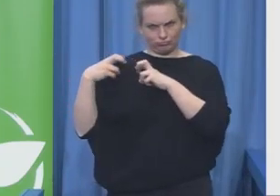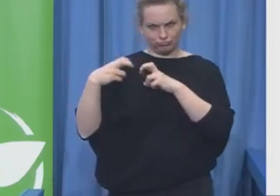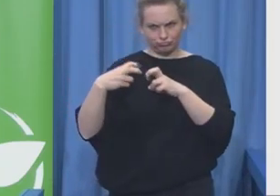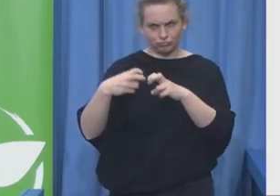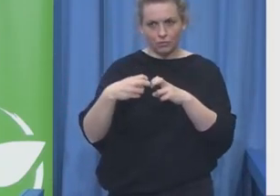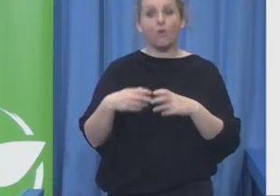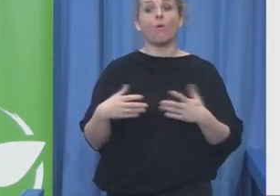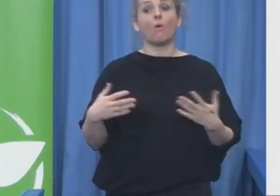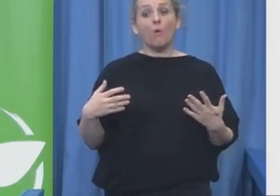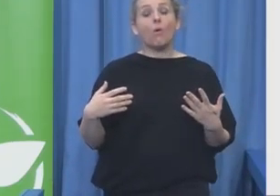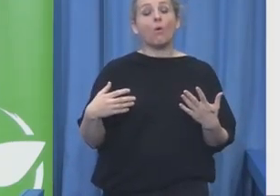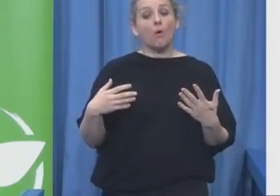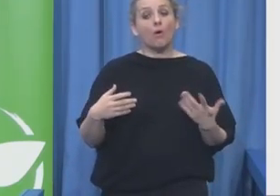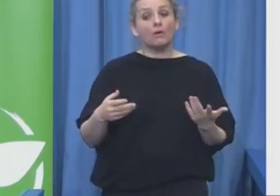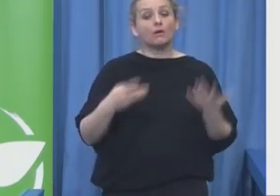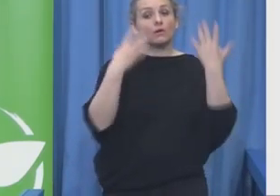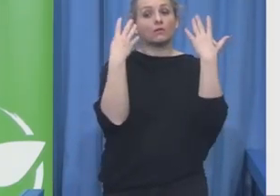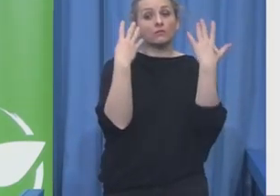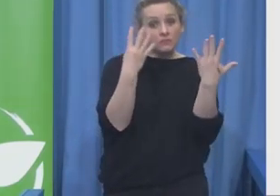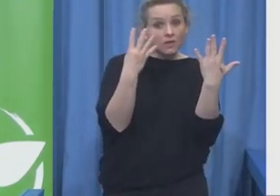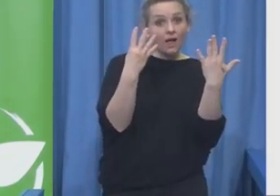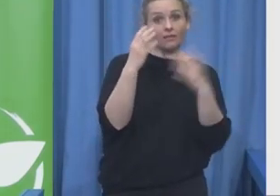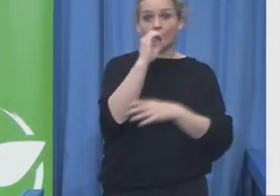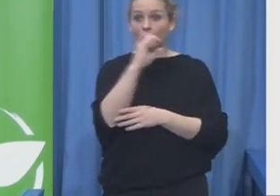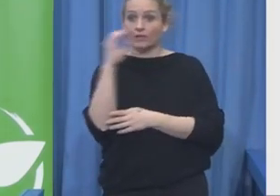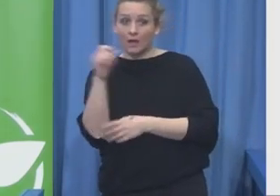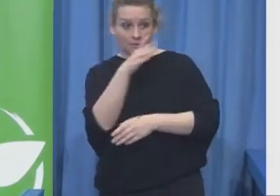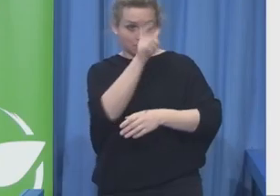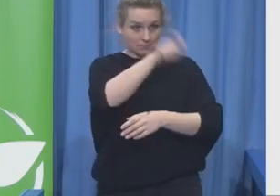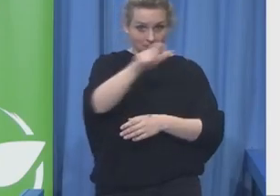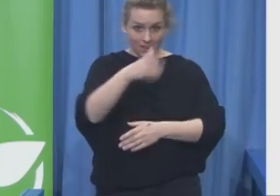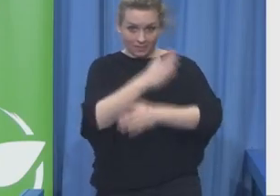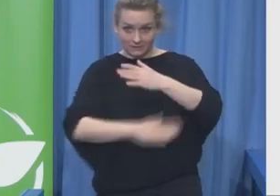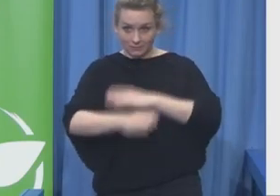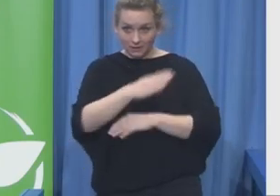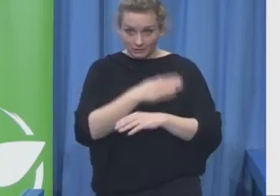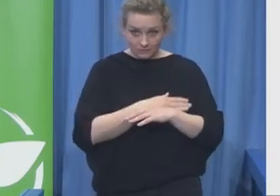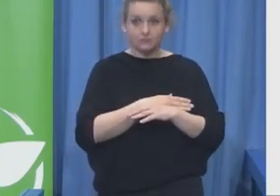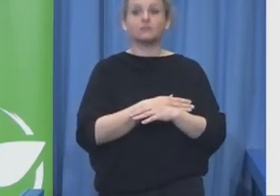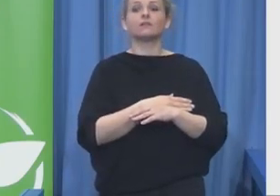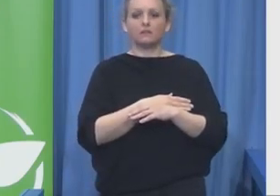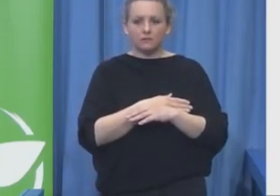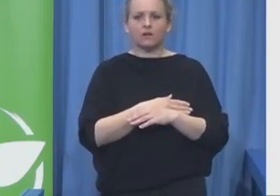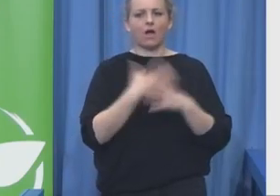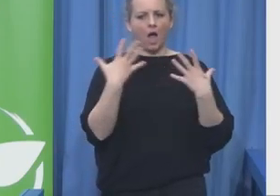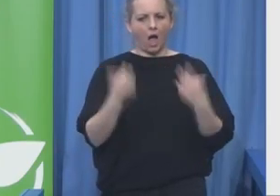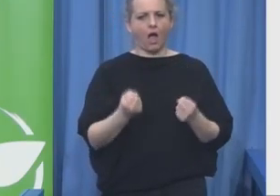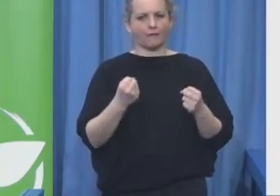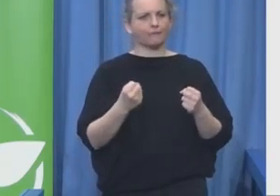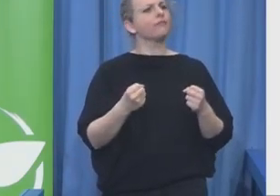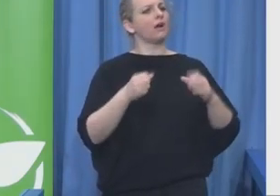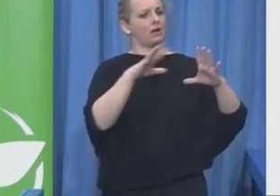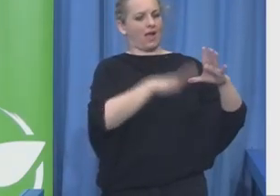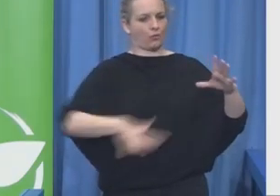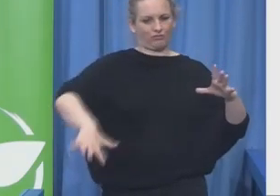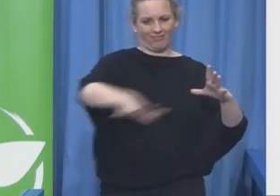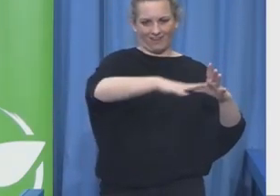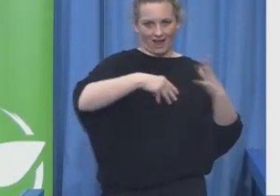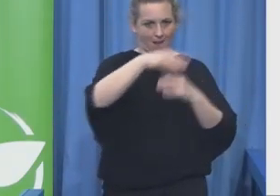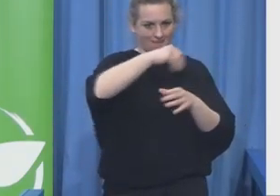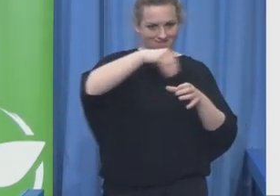with disabilities into 90 state vocational training centers, so increasing access in 90 state